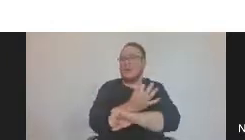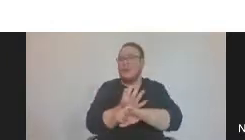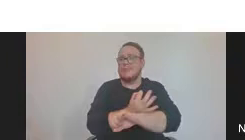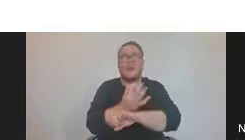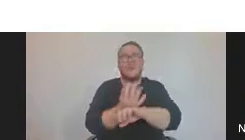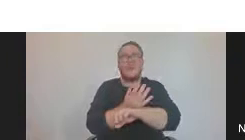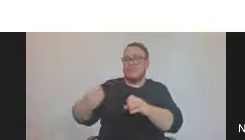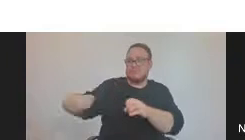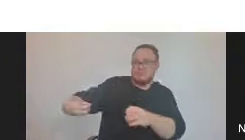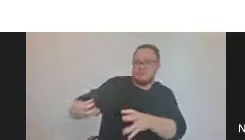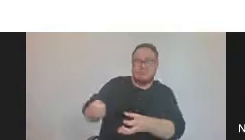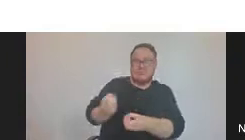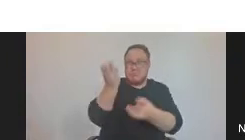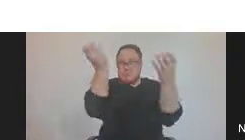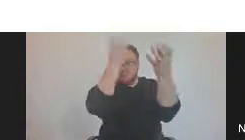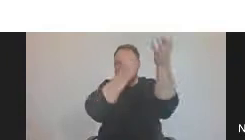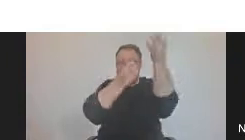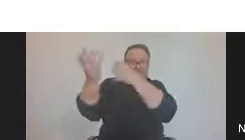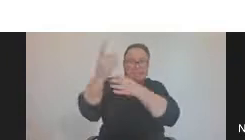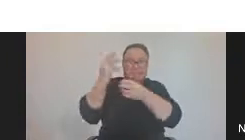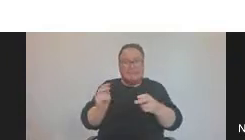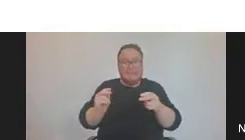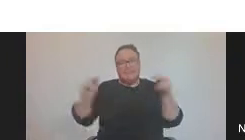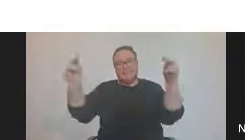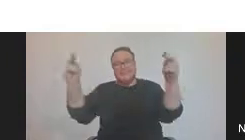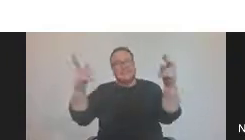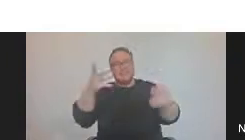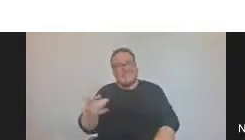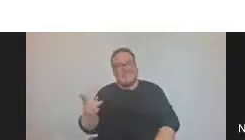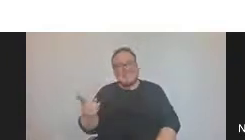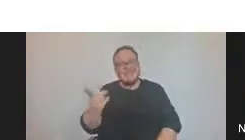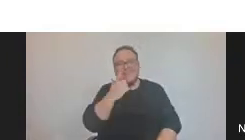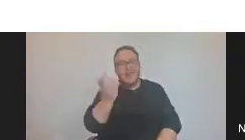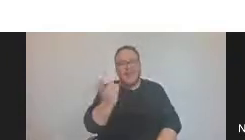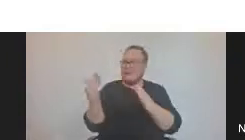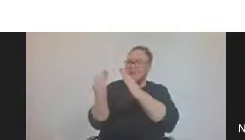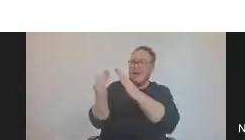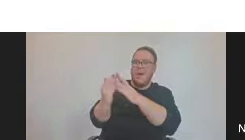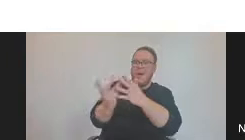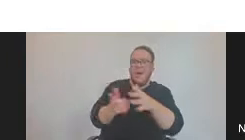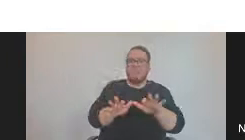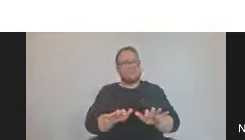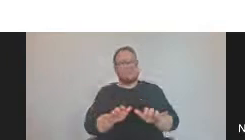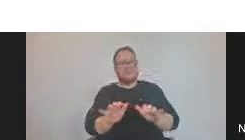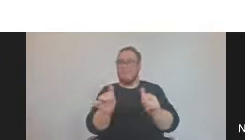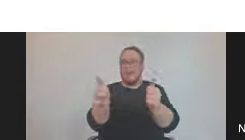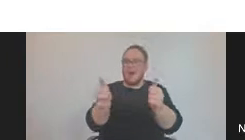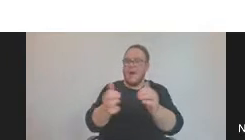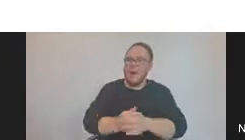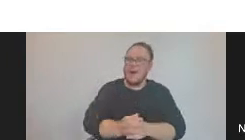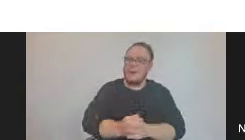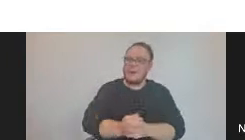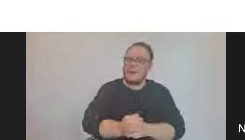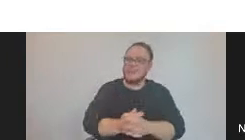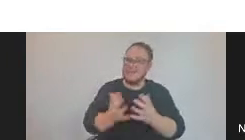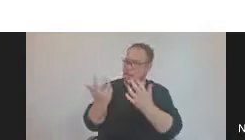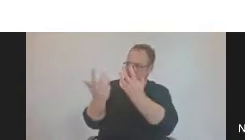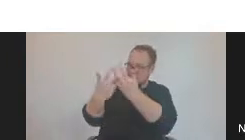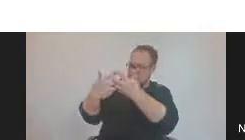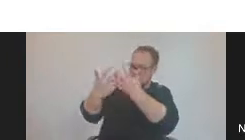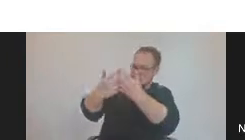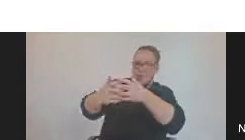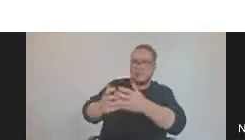the miles that they travel when they don't really need to. So using new technology and the support we've put in place, people can now work from home, much as